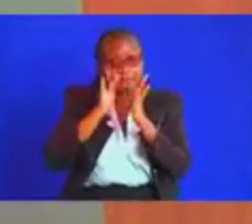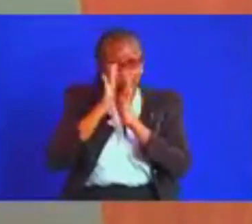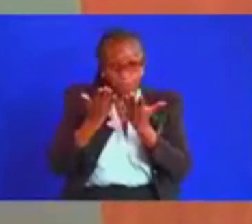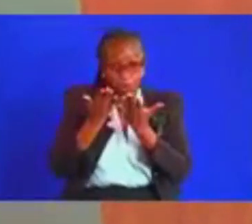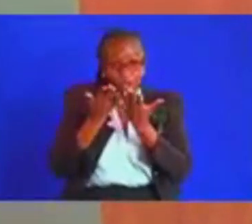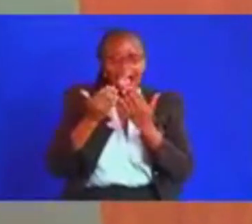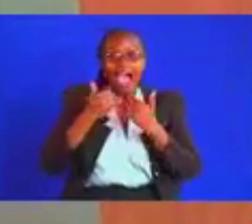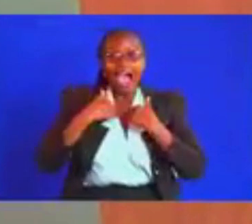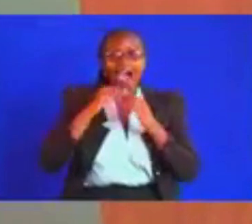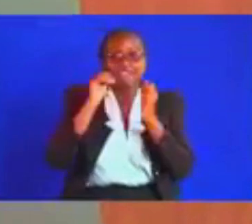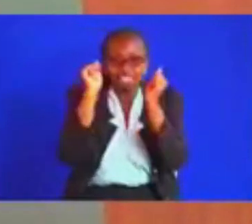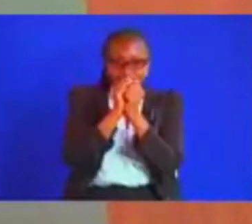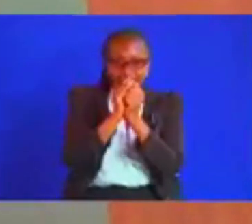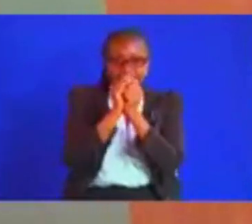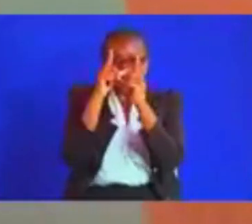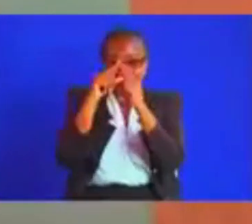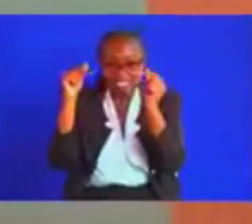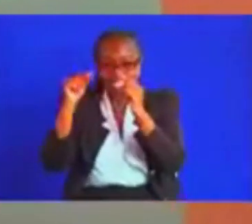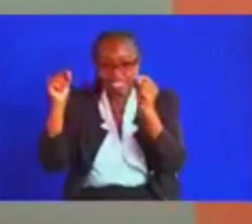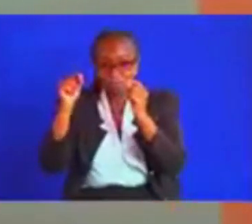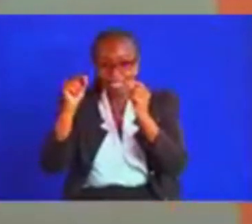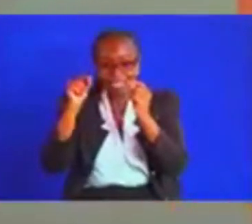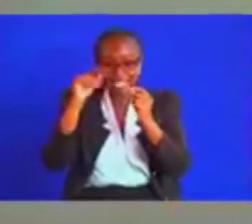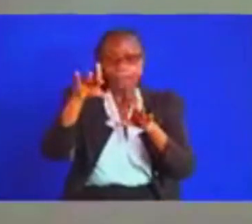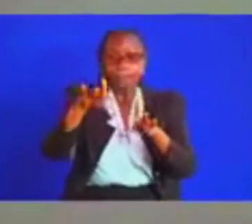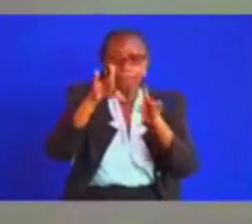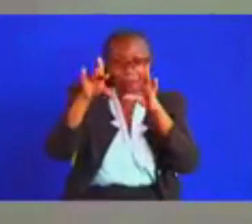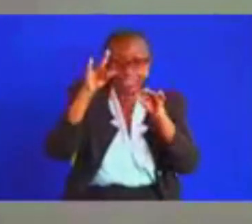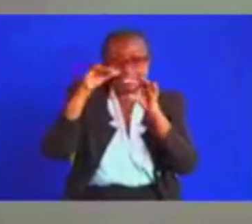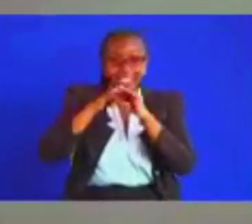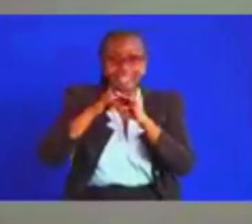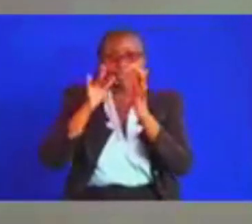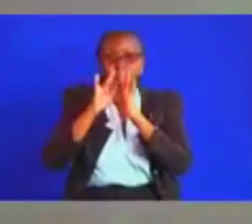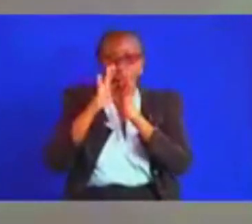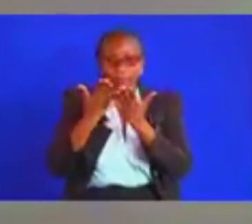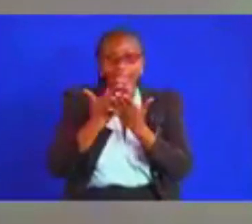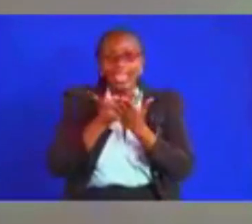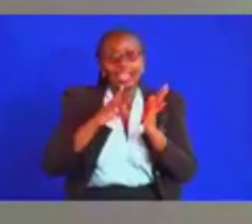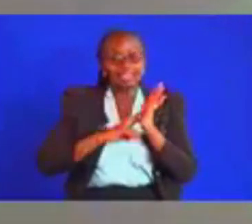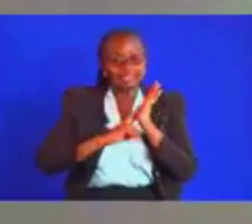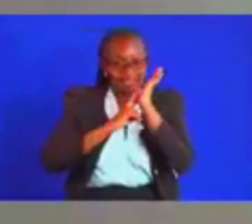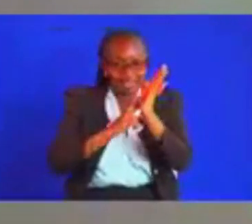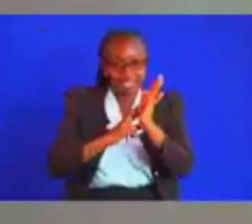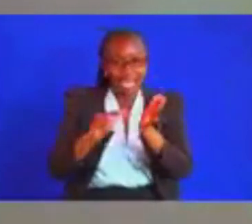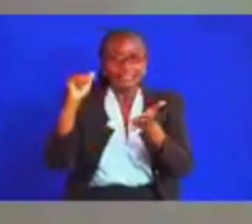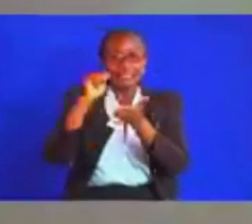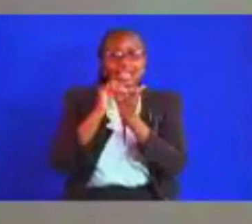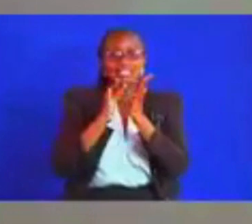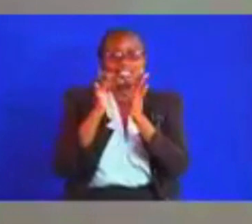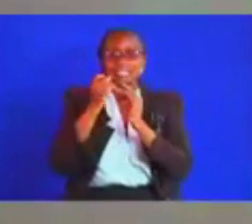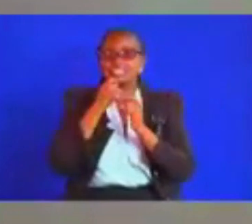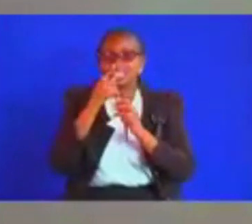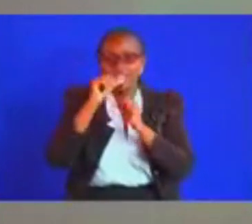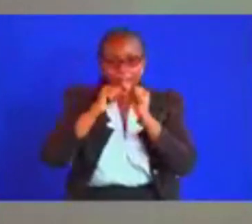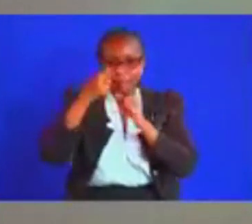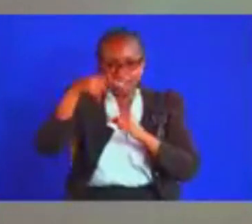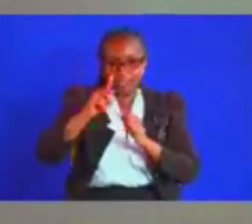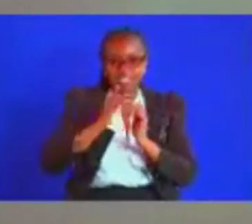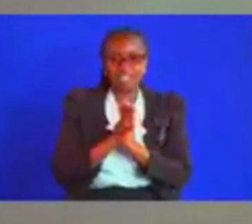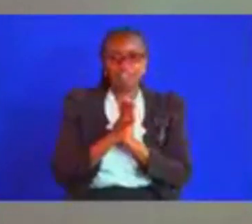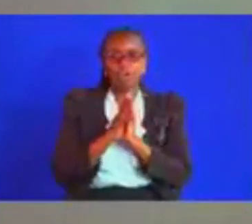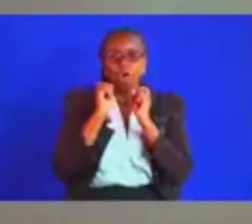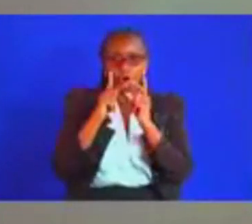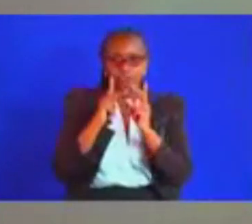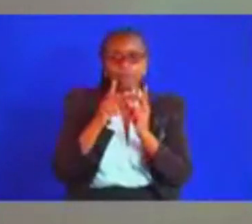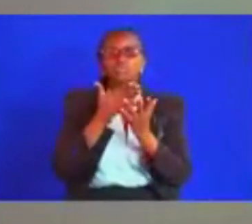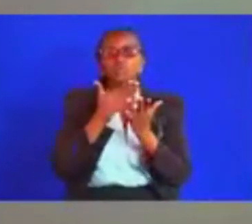are 10 statements captured in the Gospels and in Revelation that Jesus said about himself. Can I run through